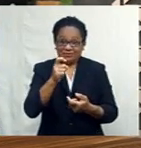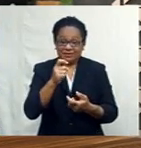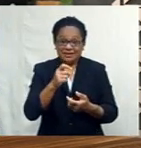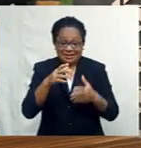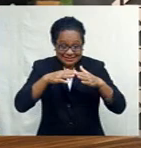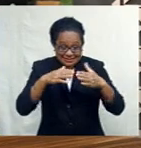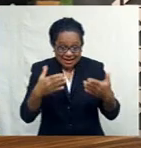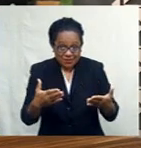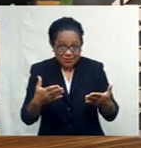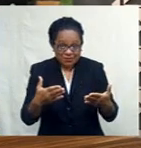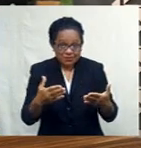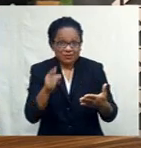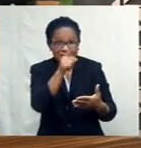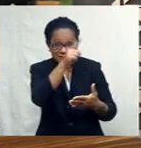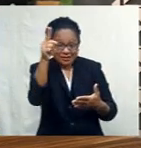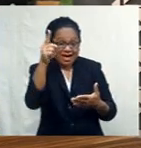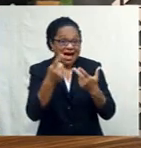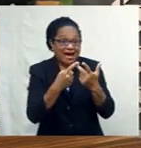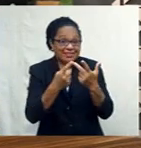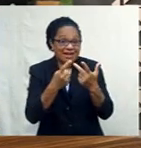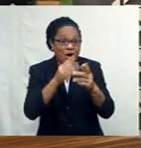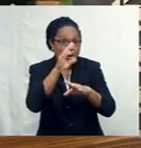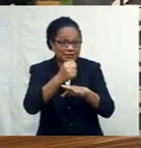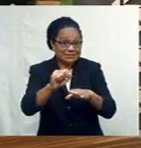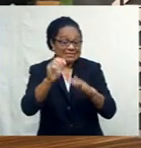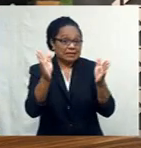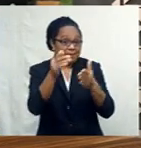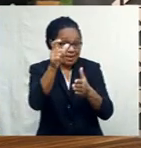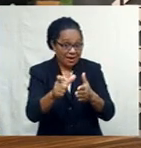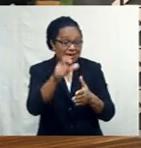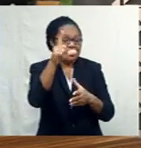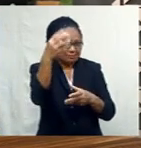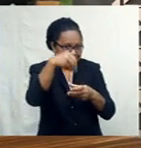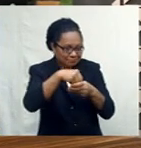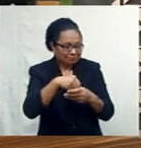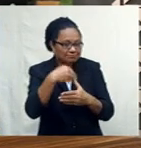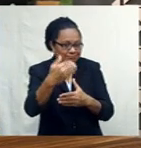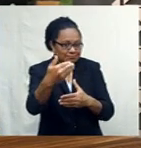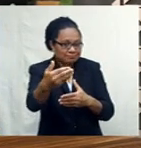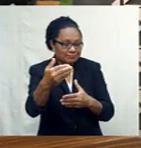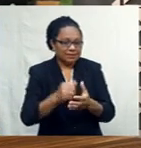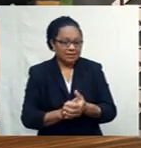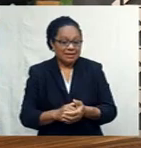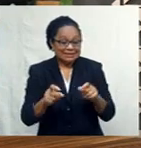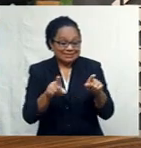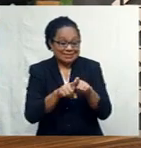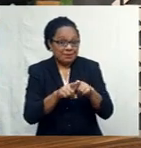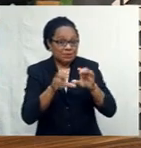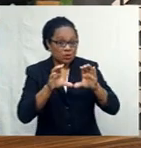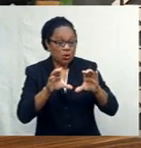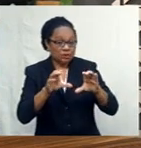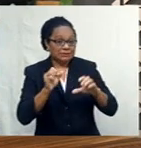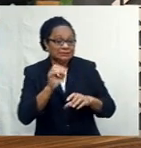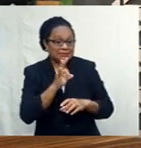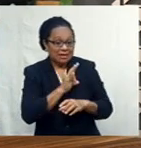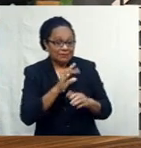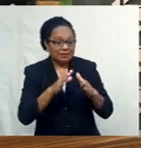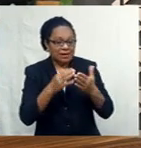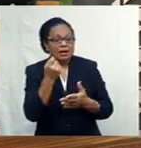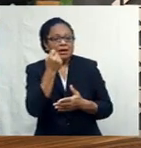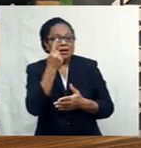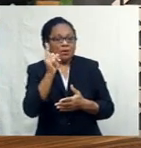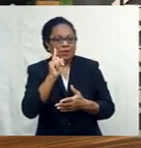be held as scheduled this year. However, the pandemic has also made the Mbathi coaching staff realize how valuable its